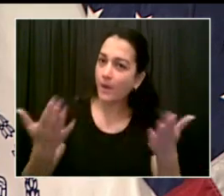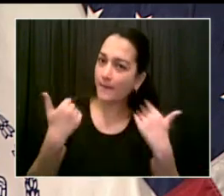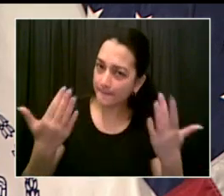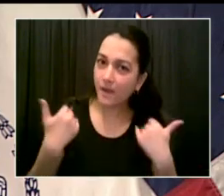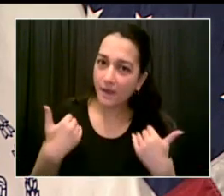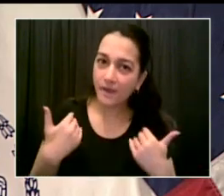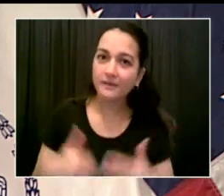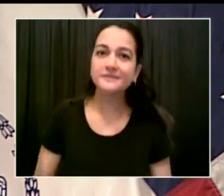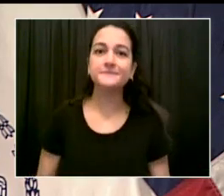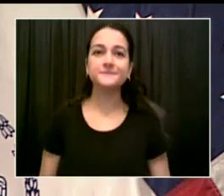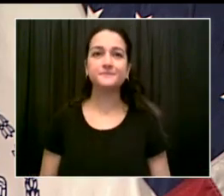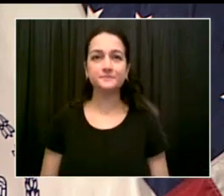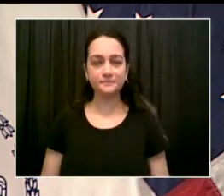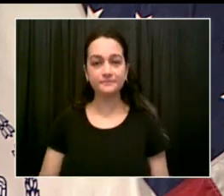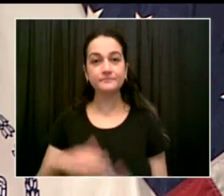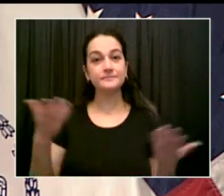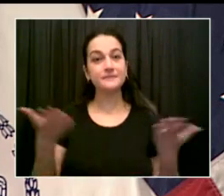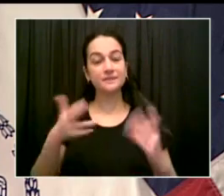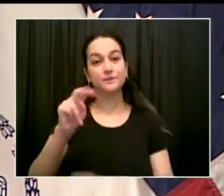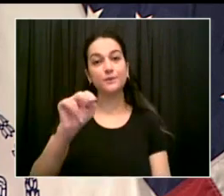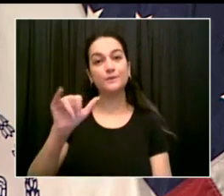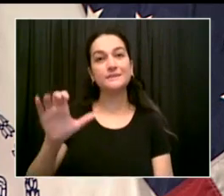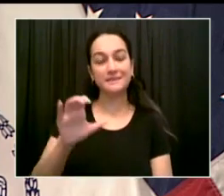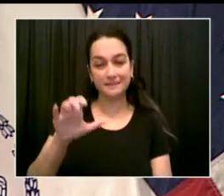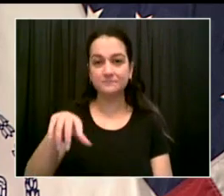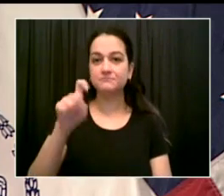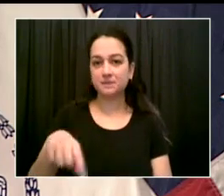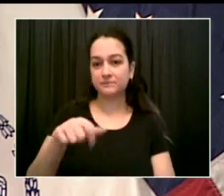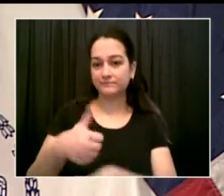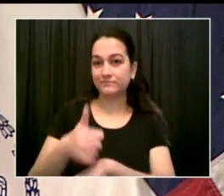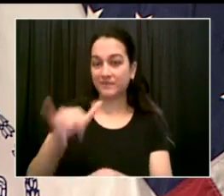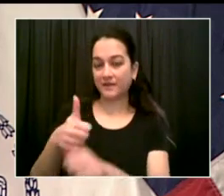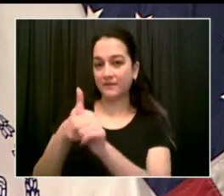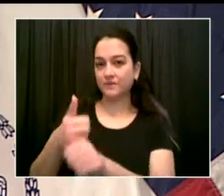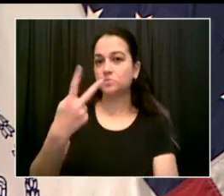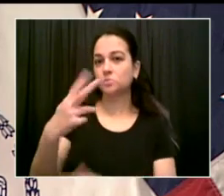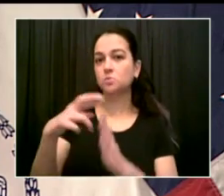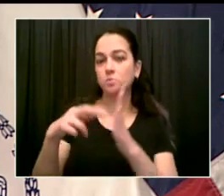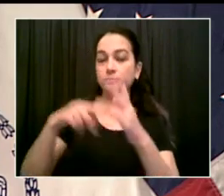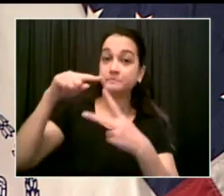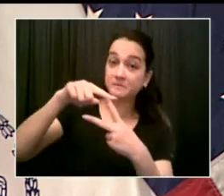first step in fighting back. Everyone can do this now, and everyone should do this